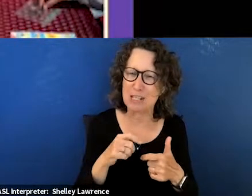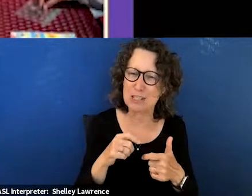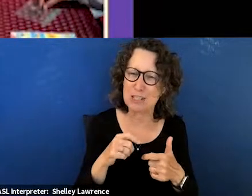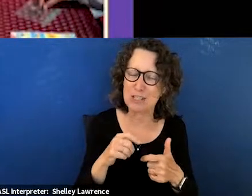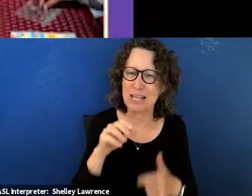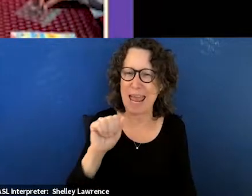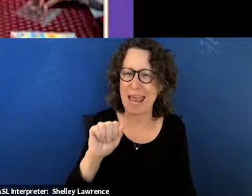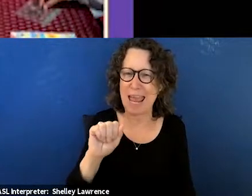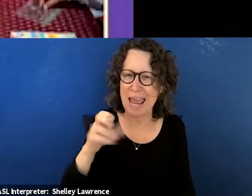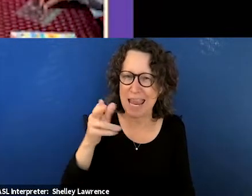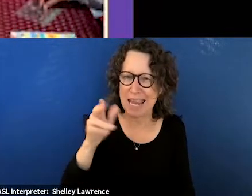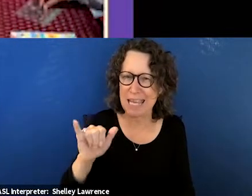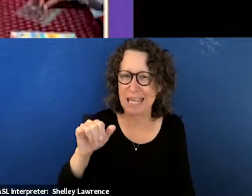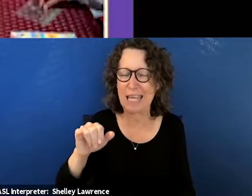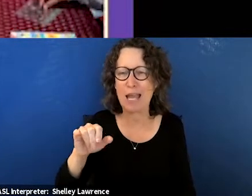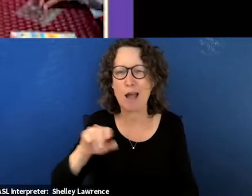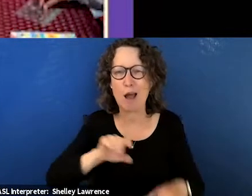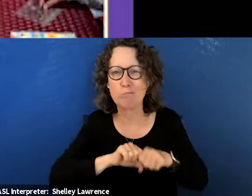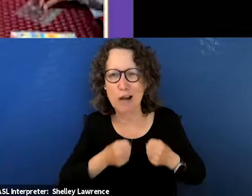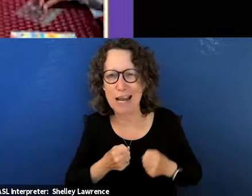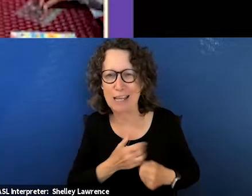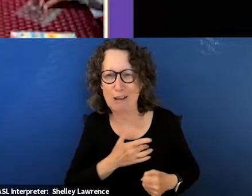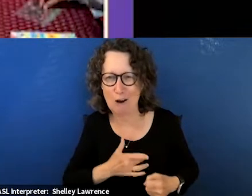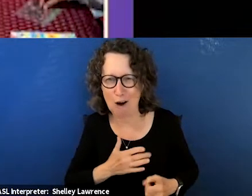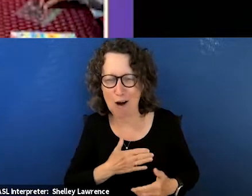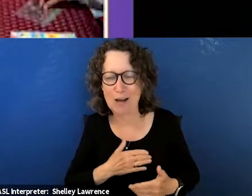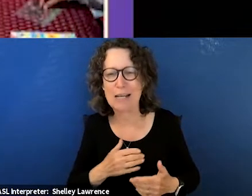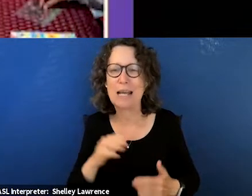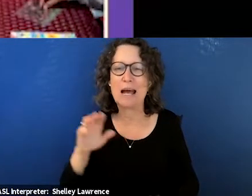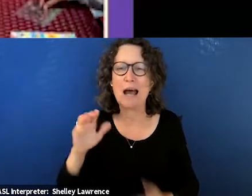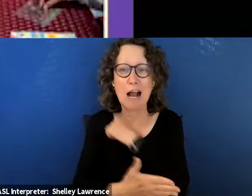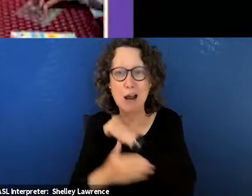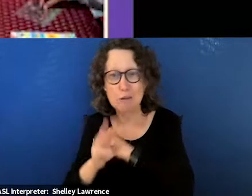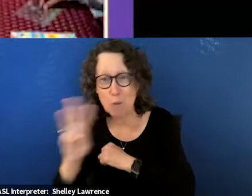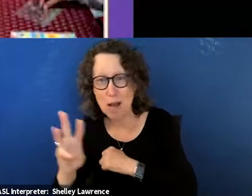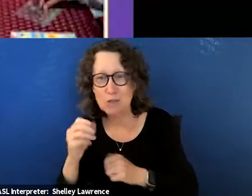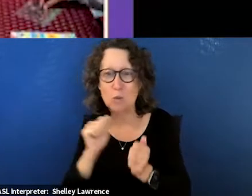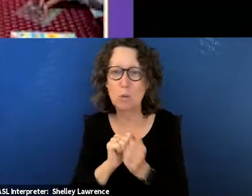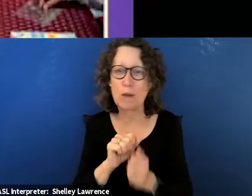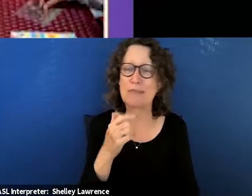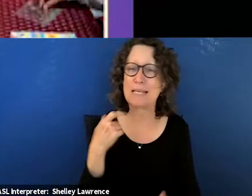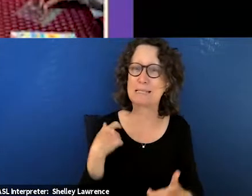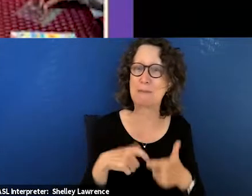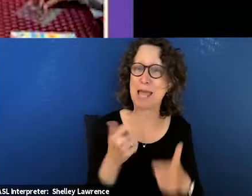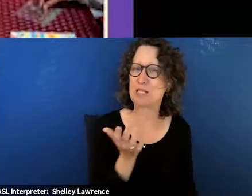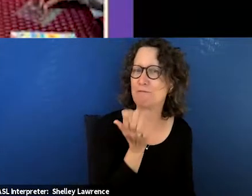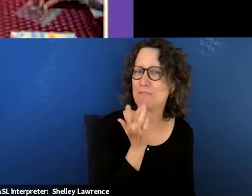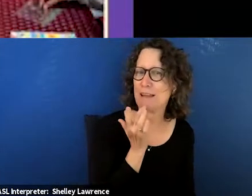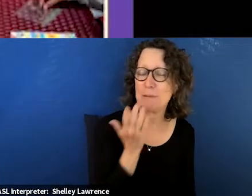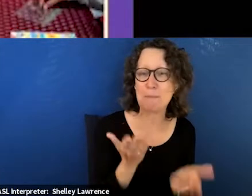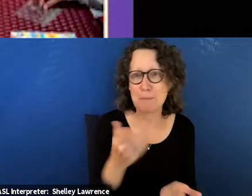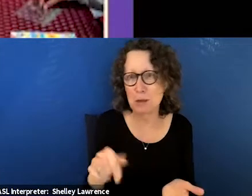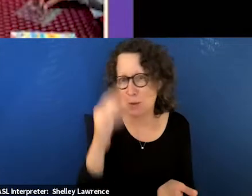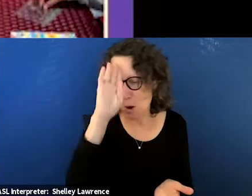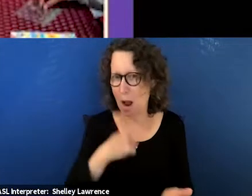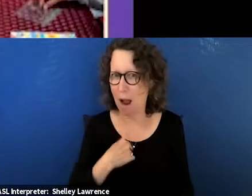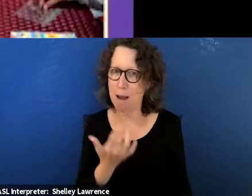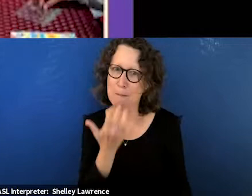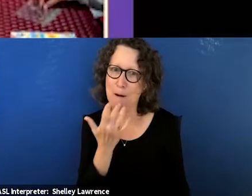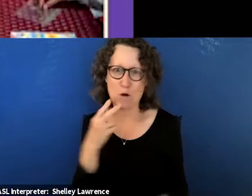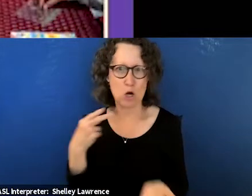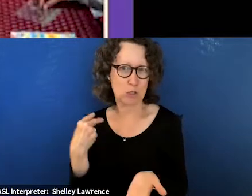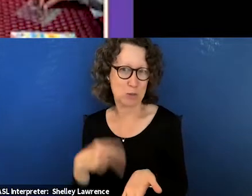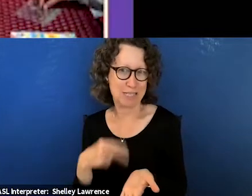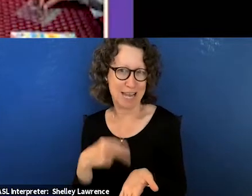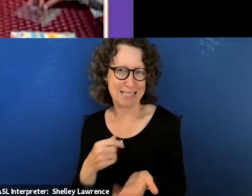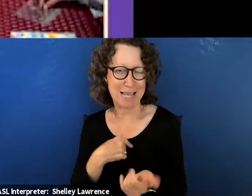easy dance to learn. It mixes a little bit of country western dancing with Spanish flavor. Some of you may know I do prefer to dance